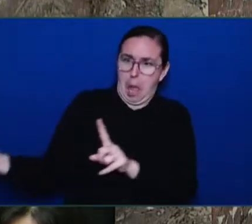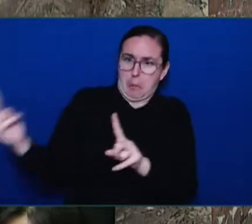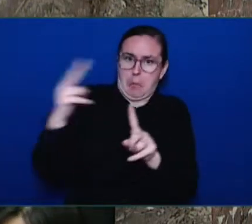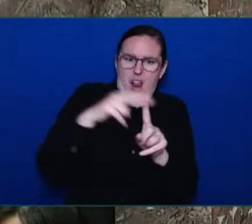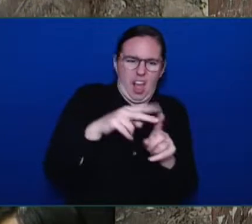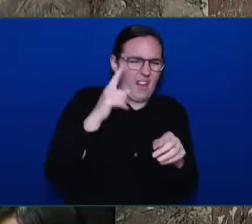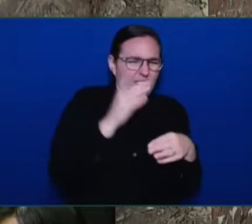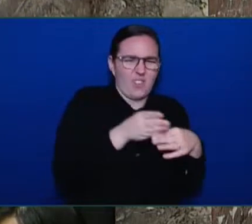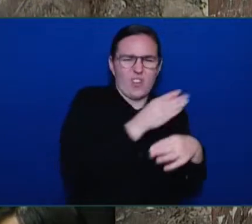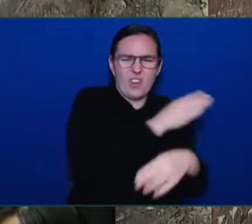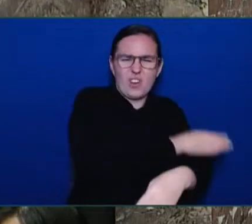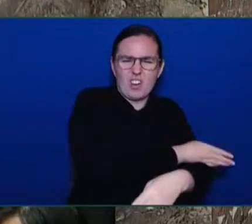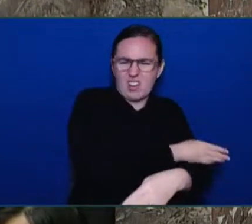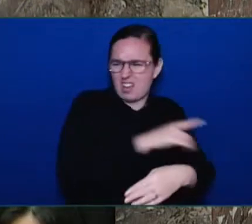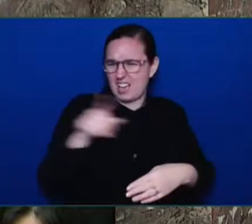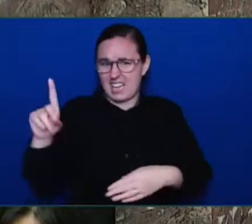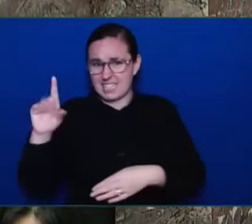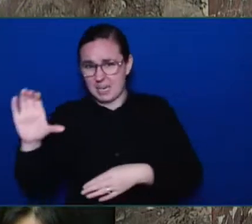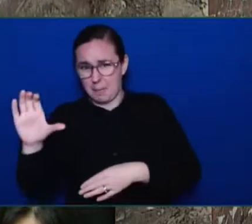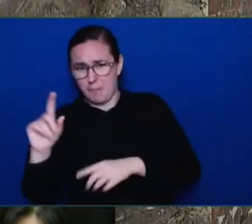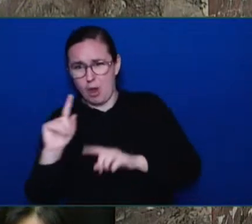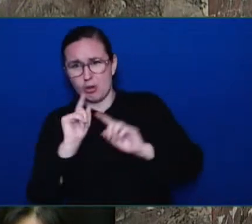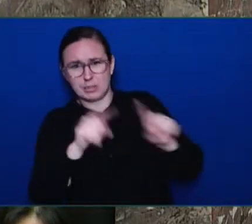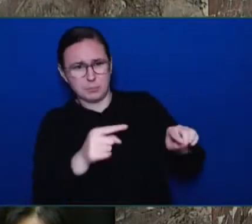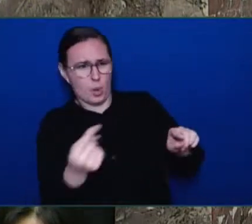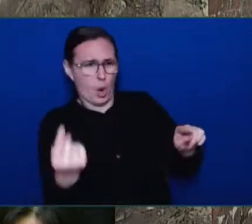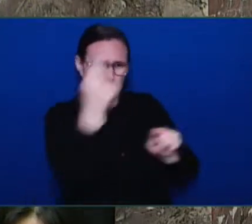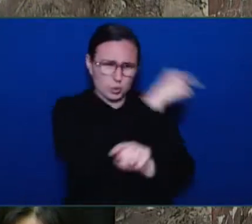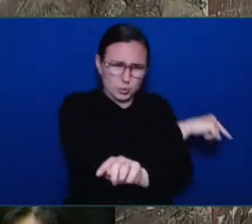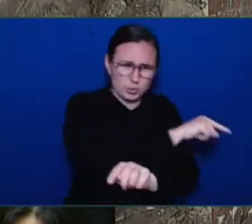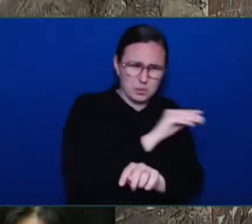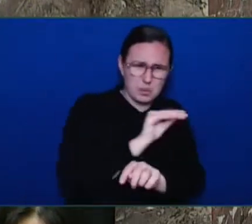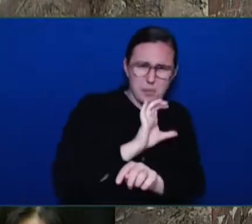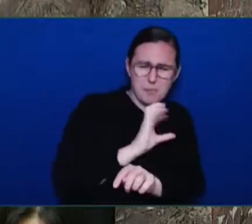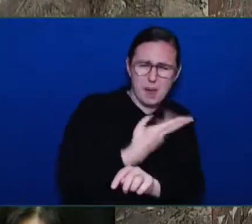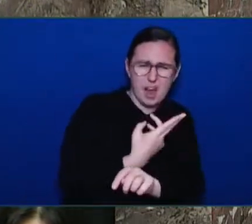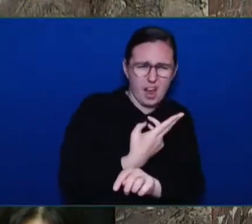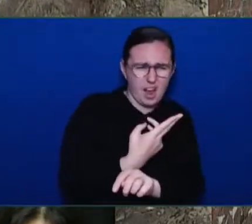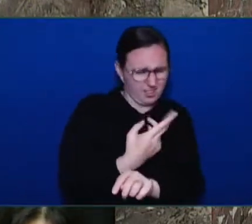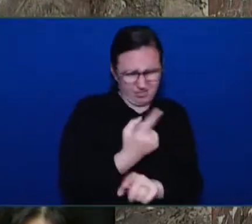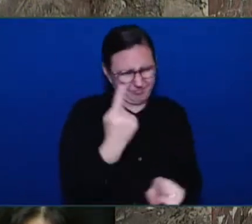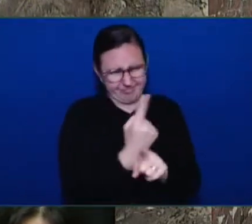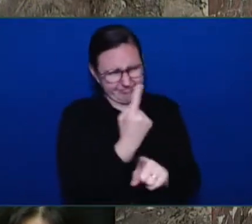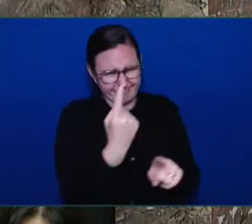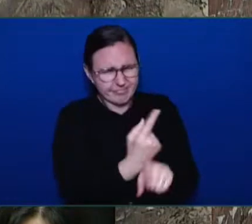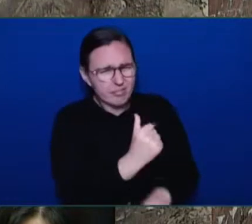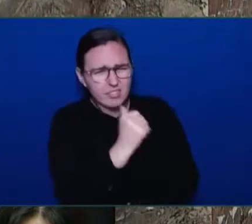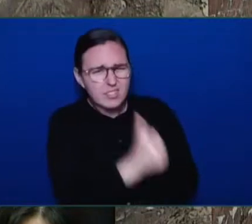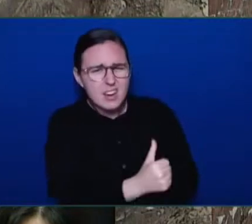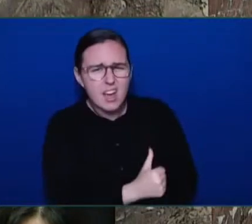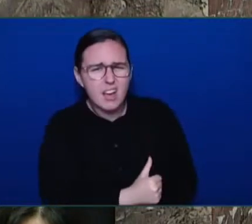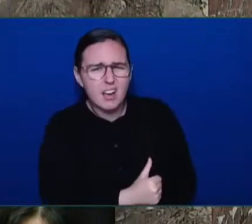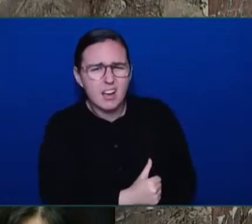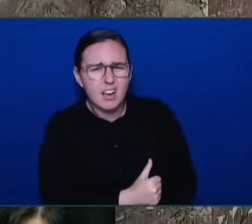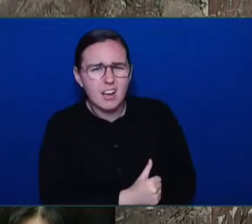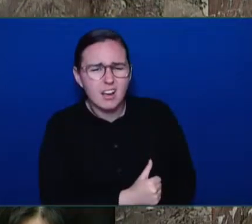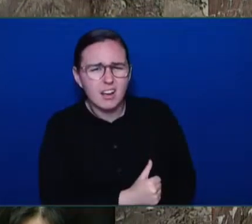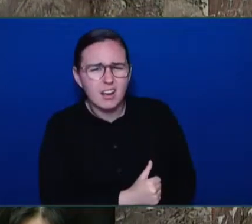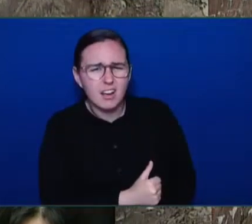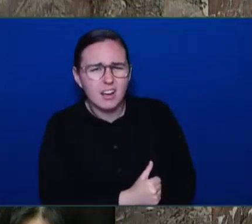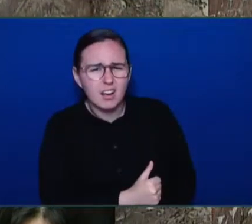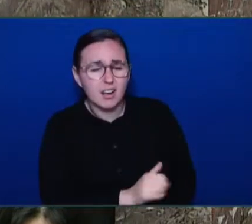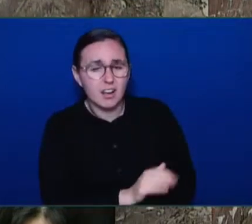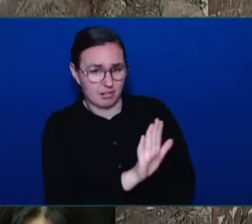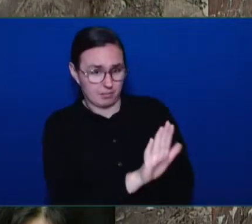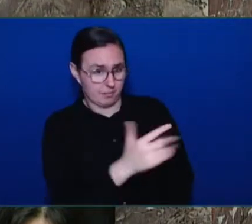inaccurate. It's inaccurate, right? And I suggest, Honourable Speaker, Not